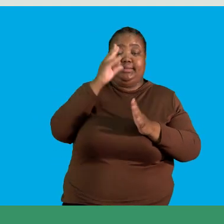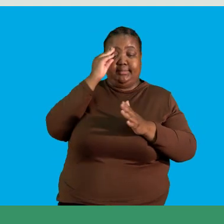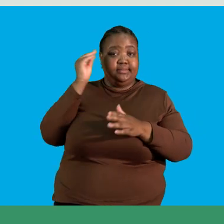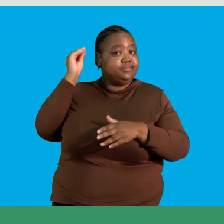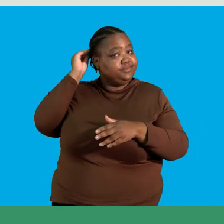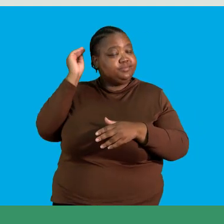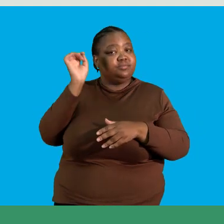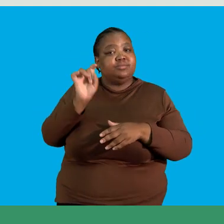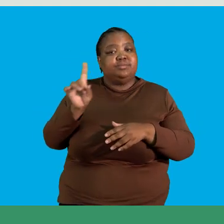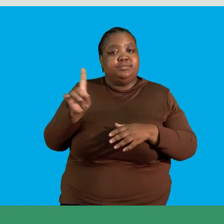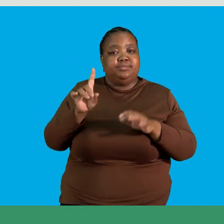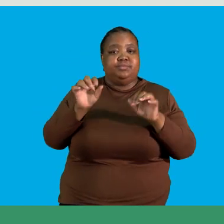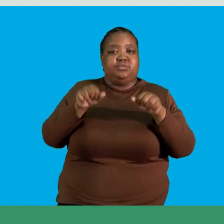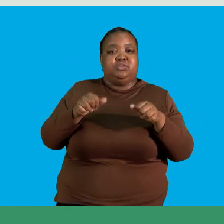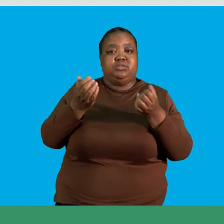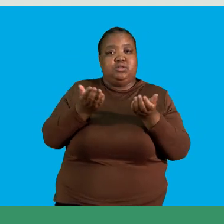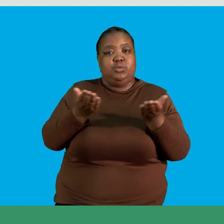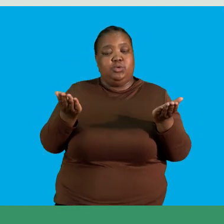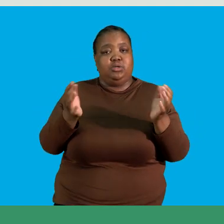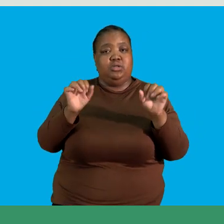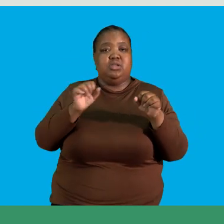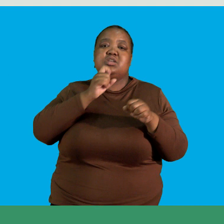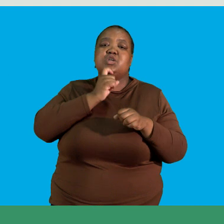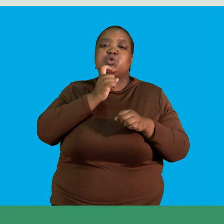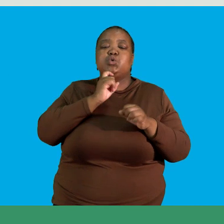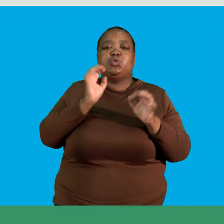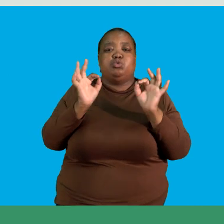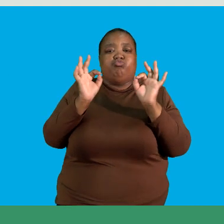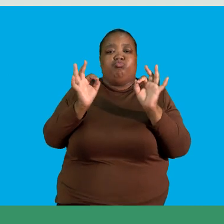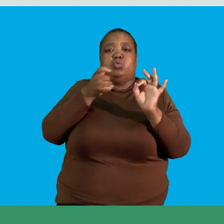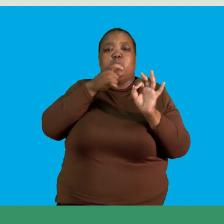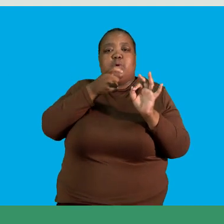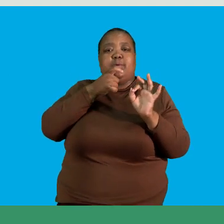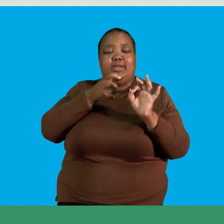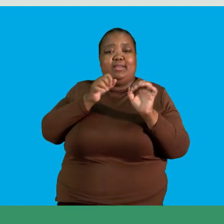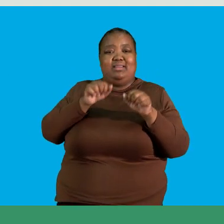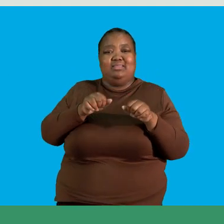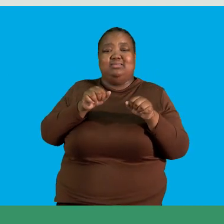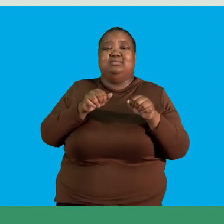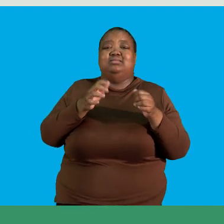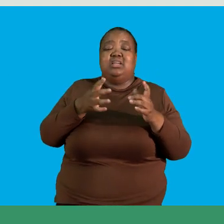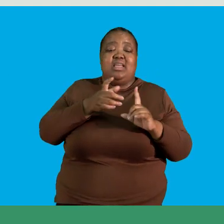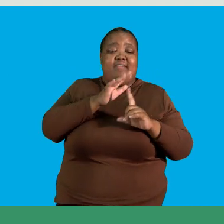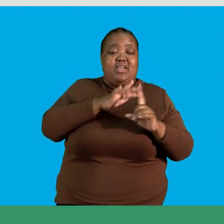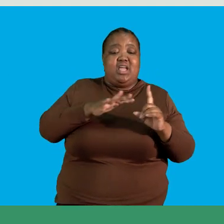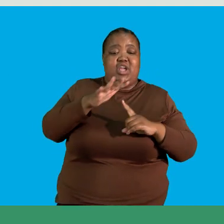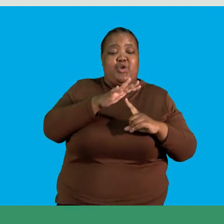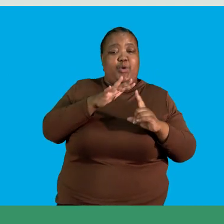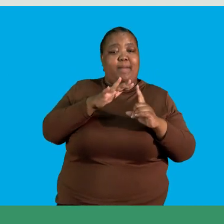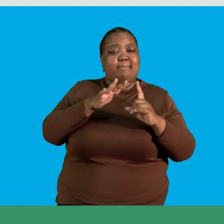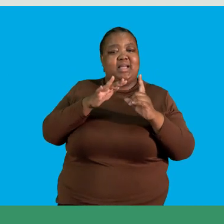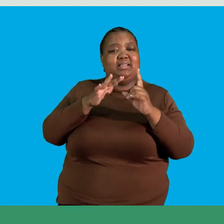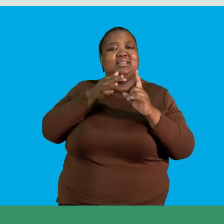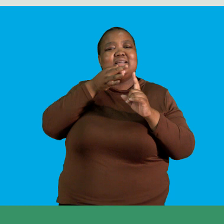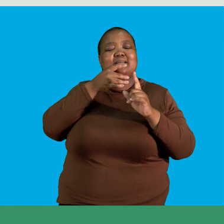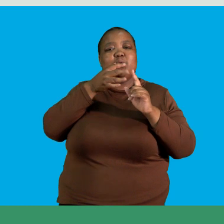note again, grade 11s, that for you to be able to use the correct terminology in defining the environments, you